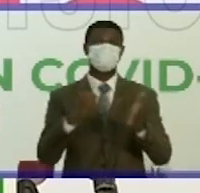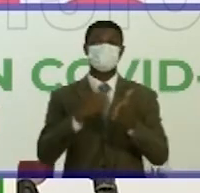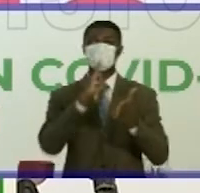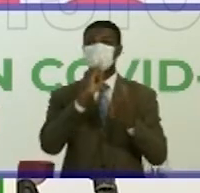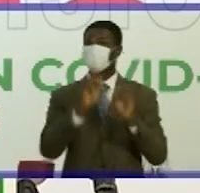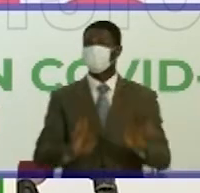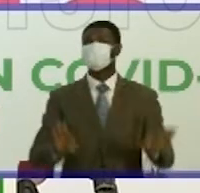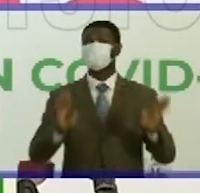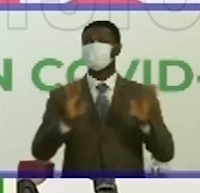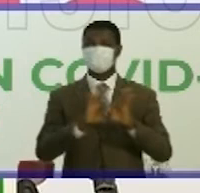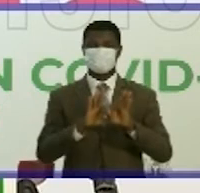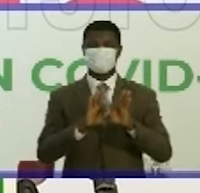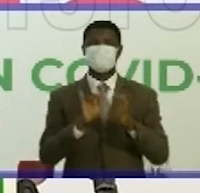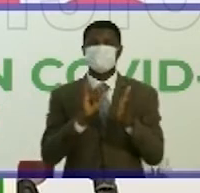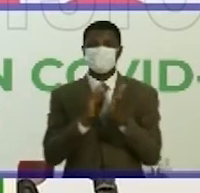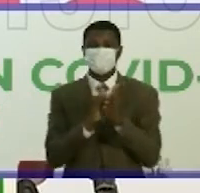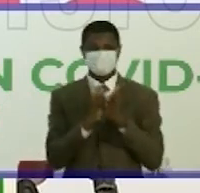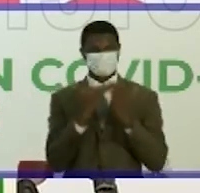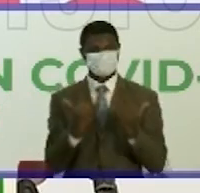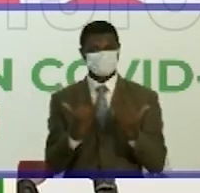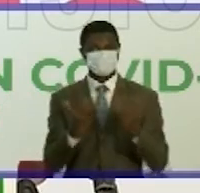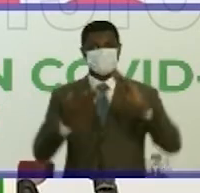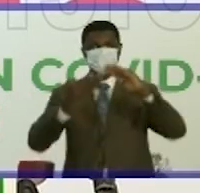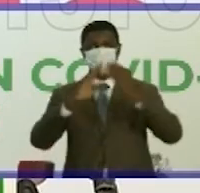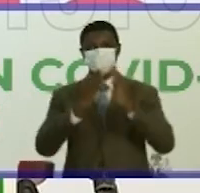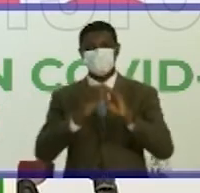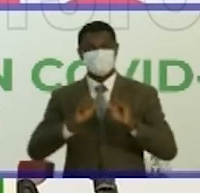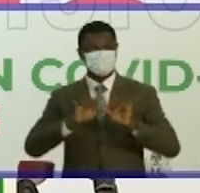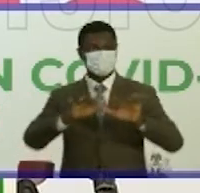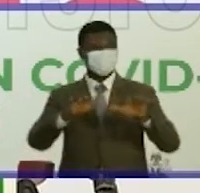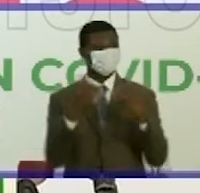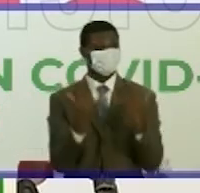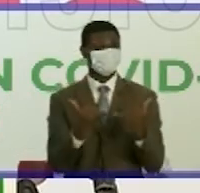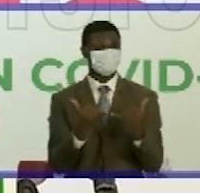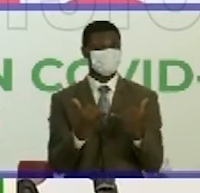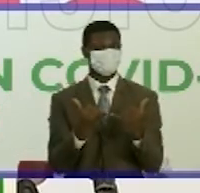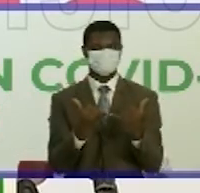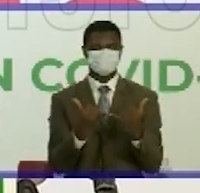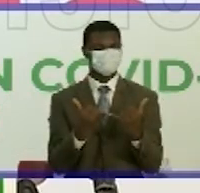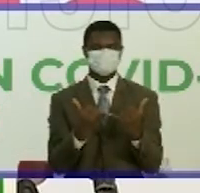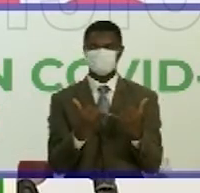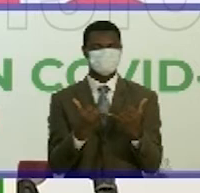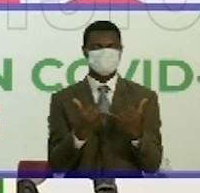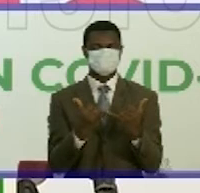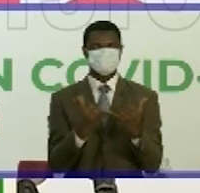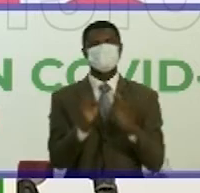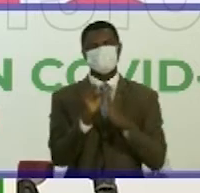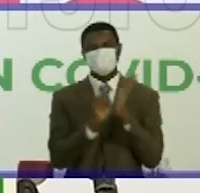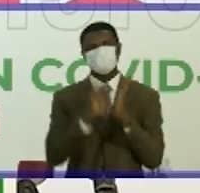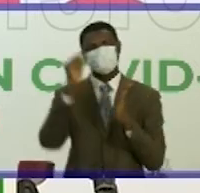important that at this community transmission phase of the pandemic, subnational